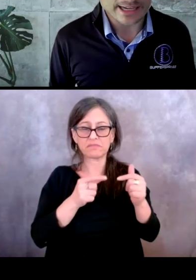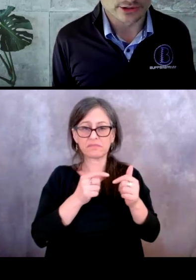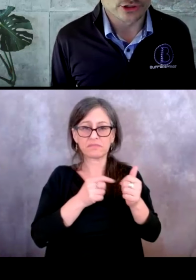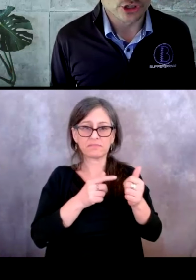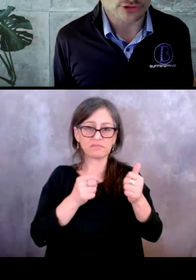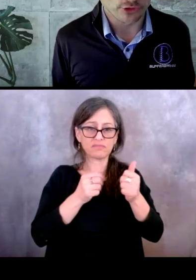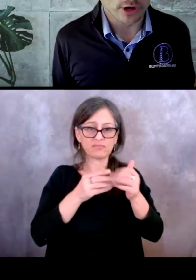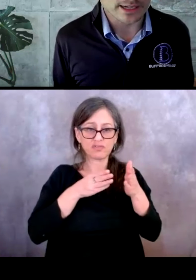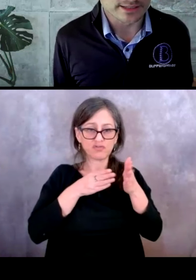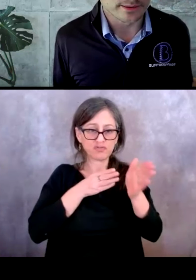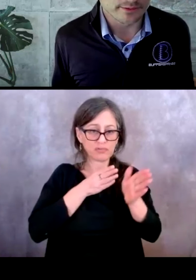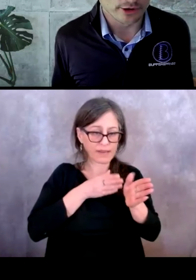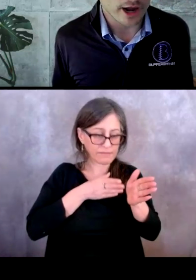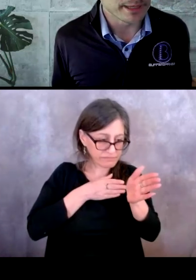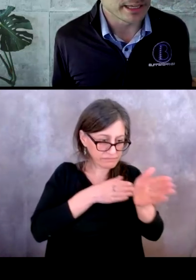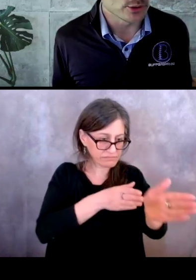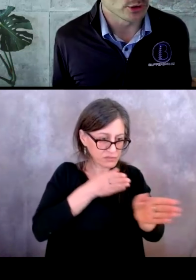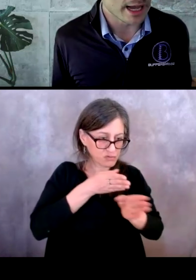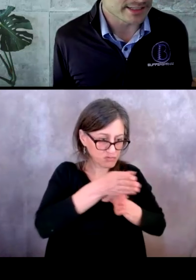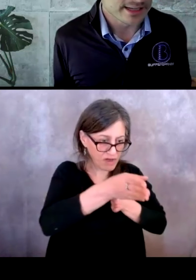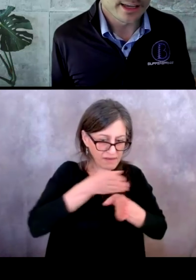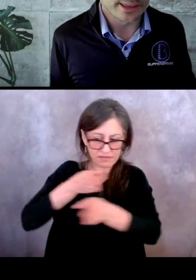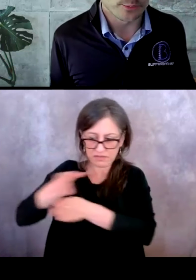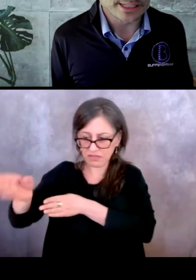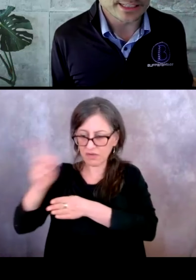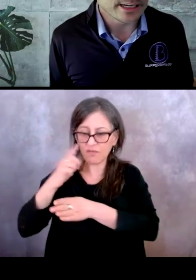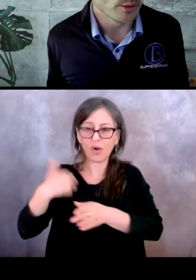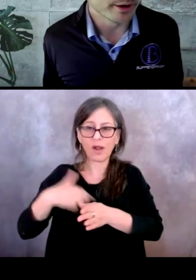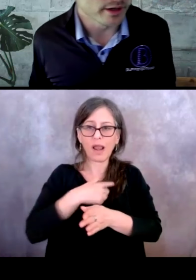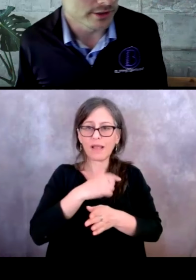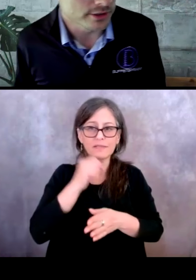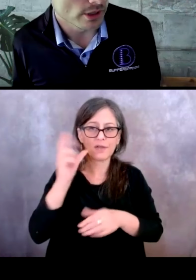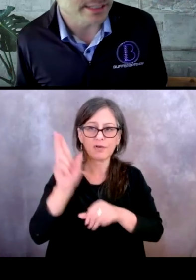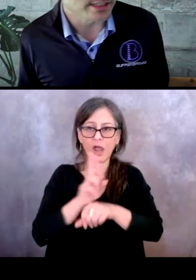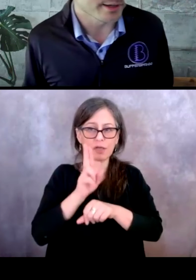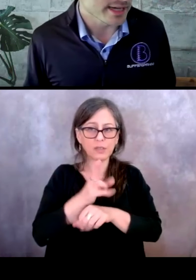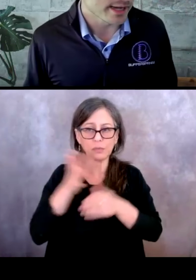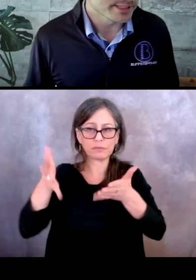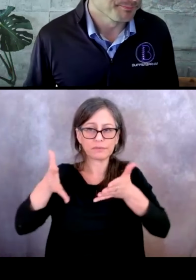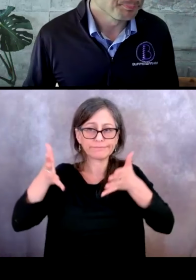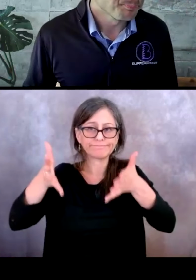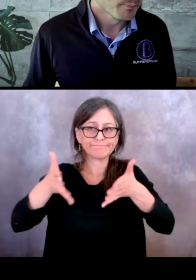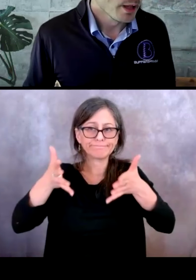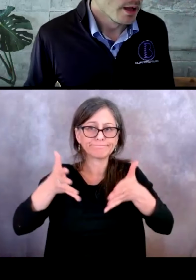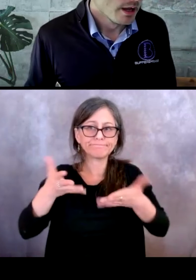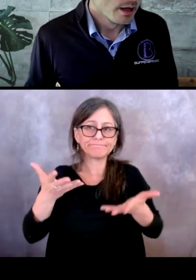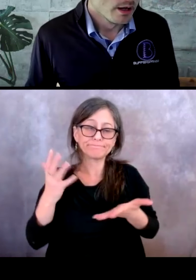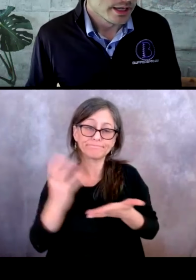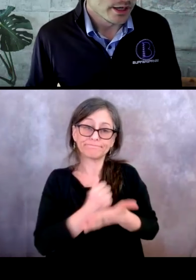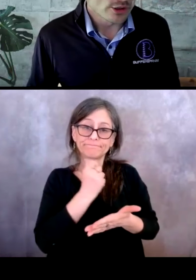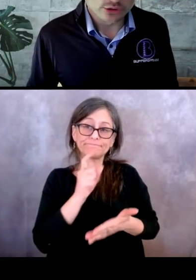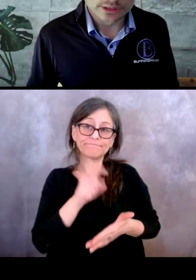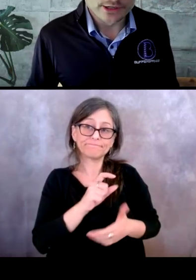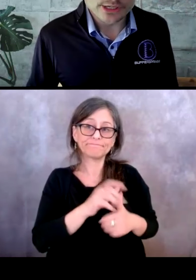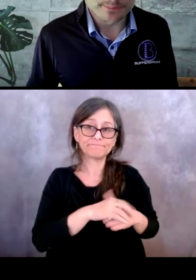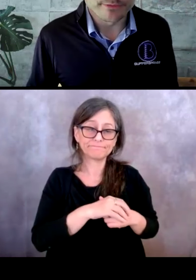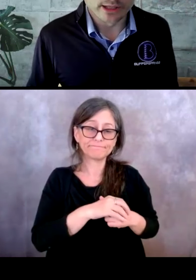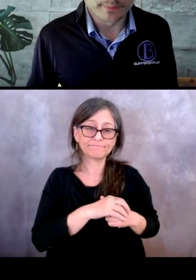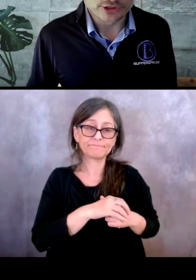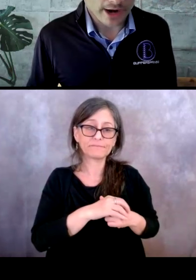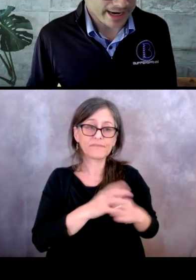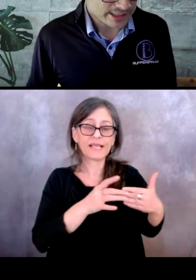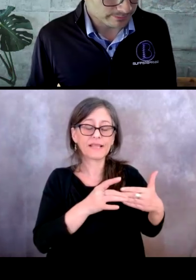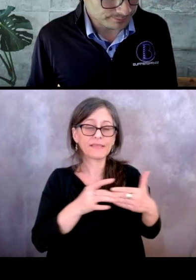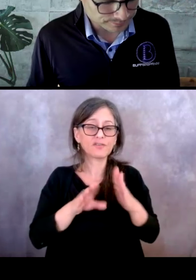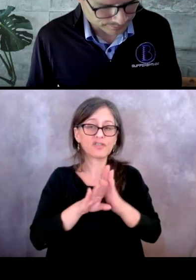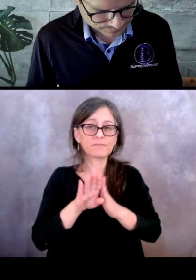mobility tracks that are just for us and that are not being utilized and that we see go unutilized a lot of times. Also, leadership